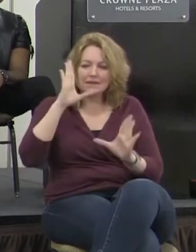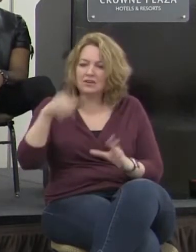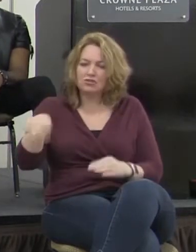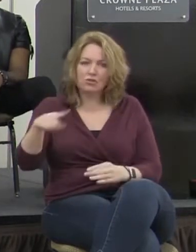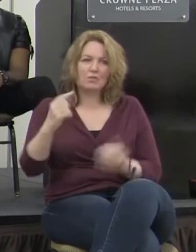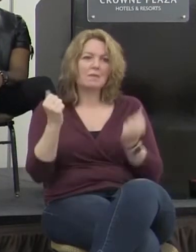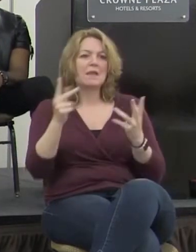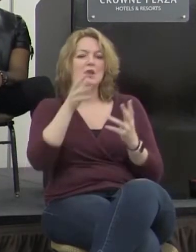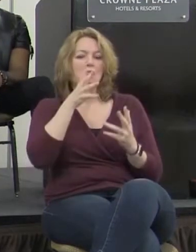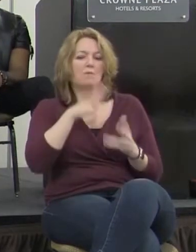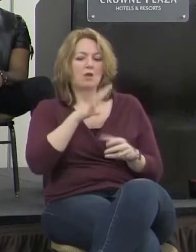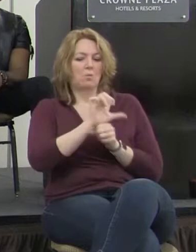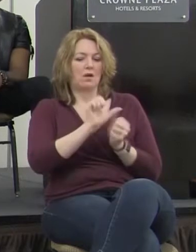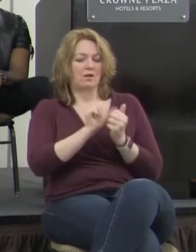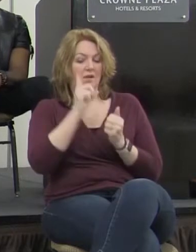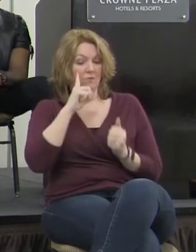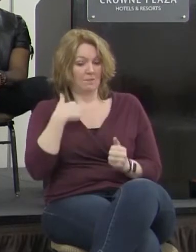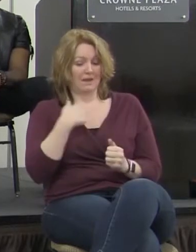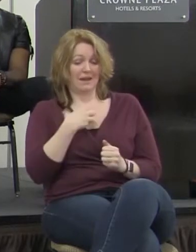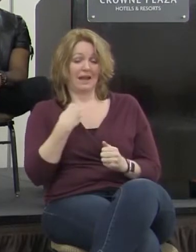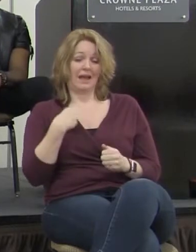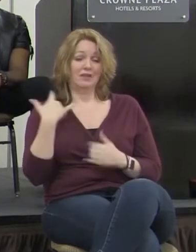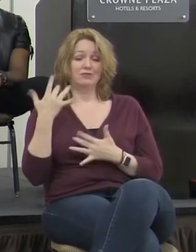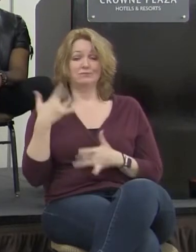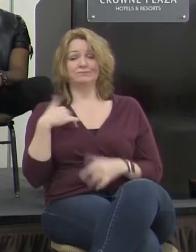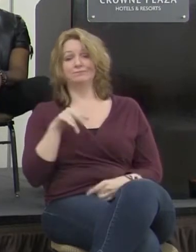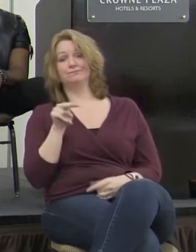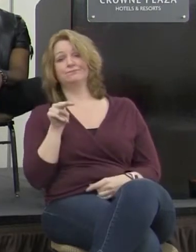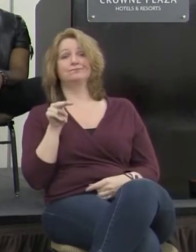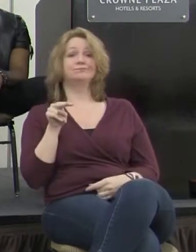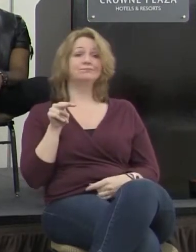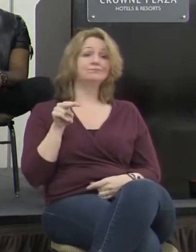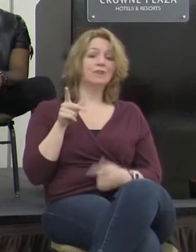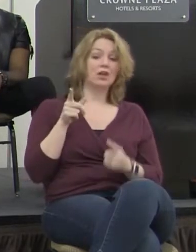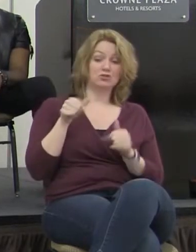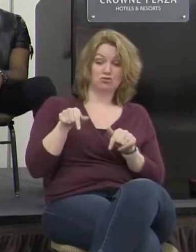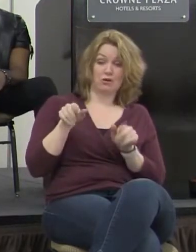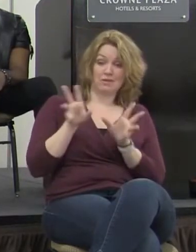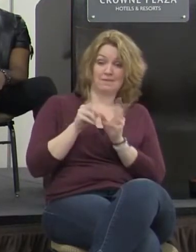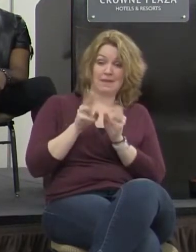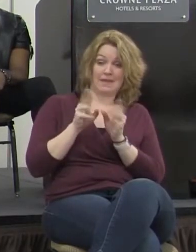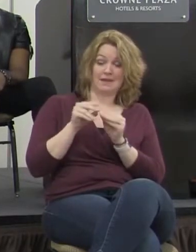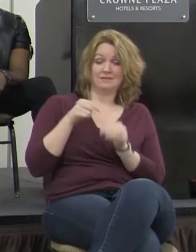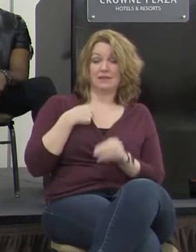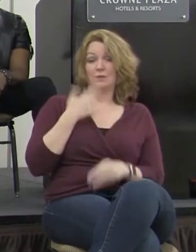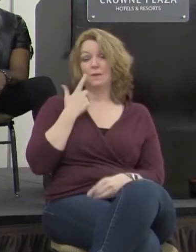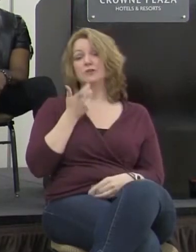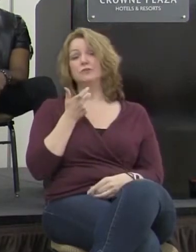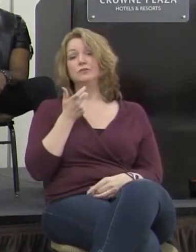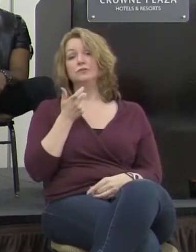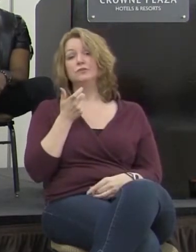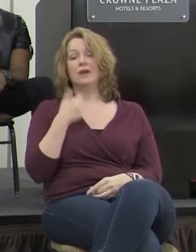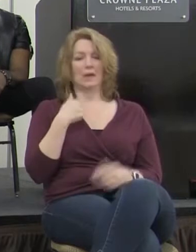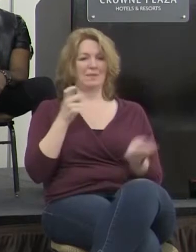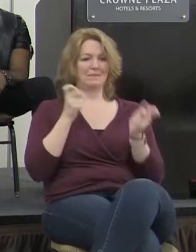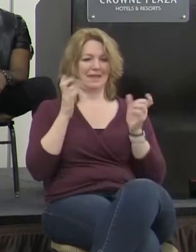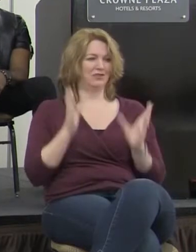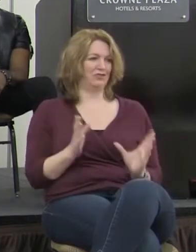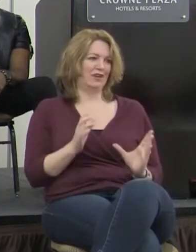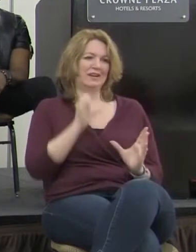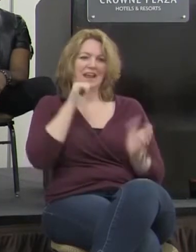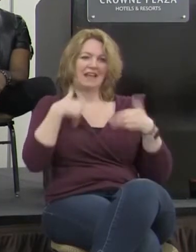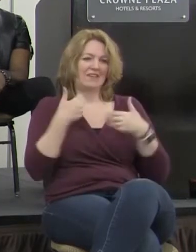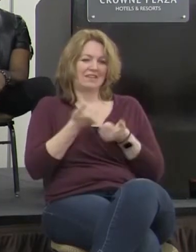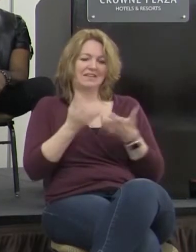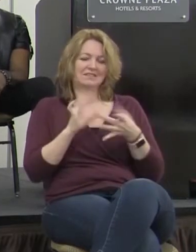women that worked for me, and I used to just sit back and watch how when we were in meetings. Since I was the manager, I just didn't really have